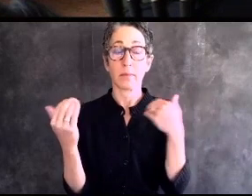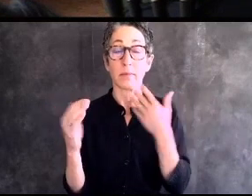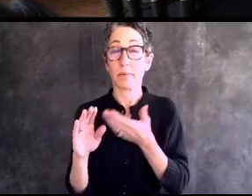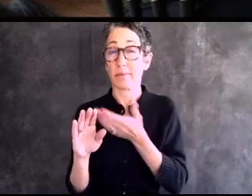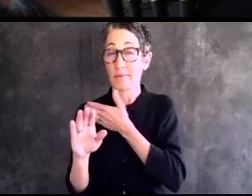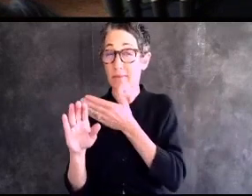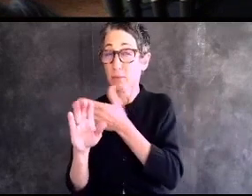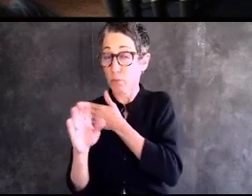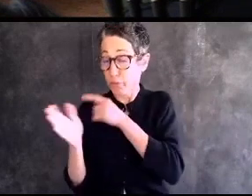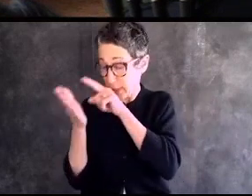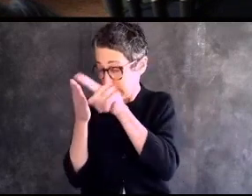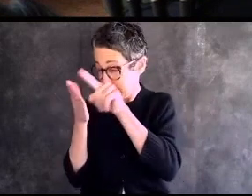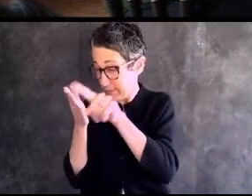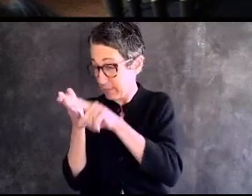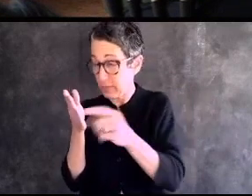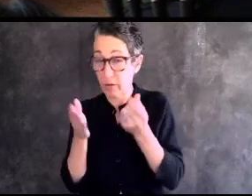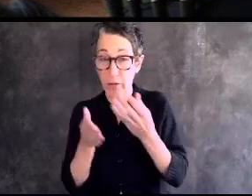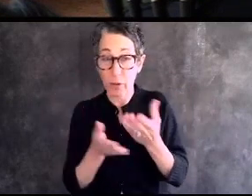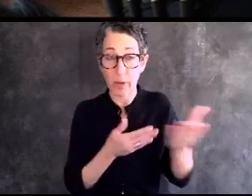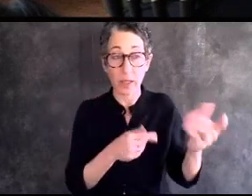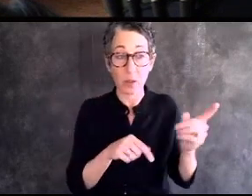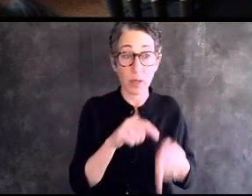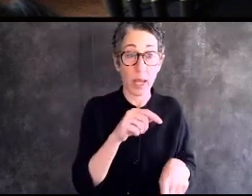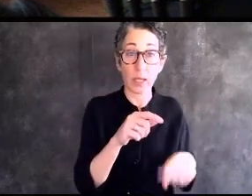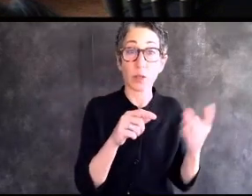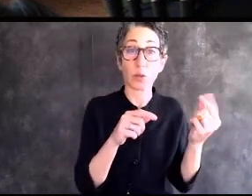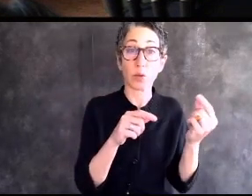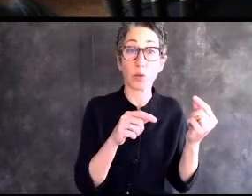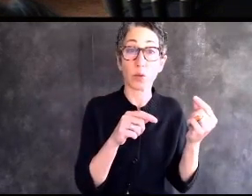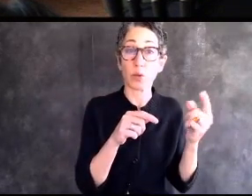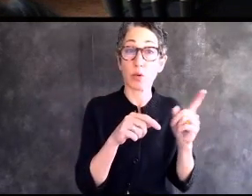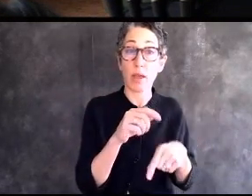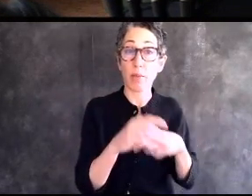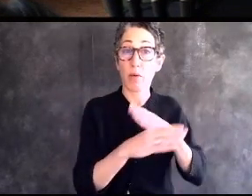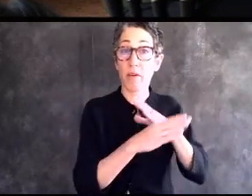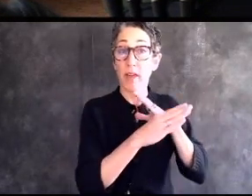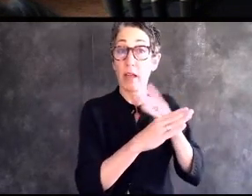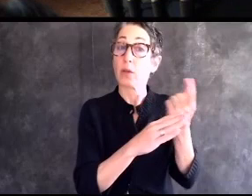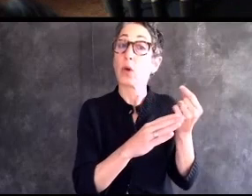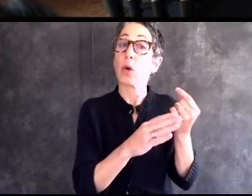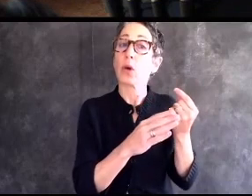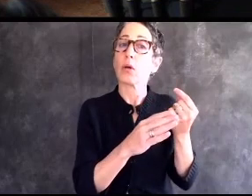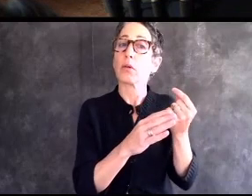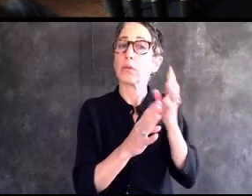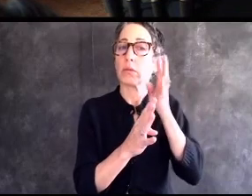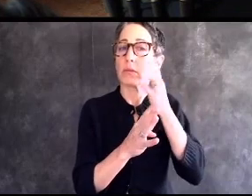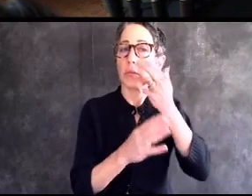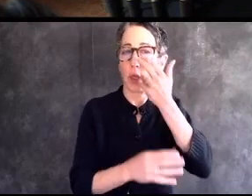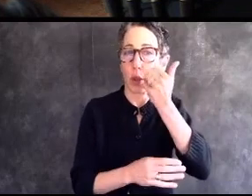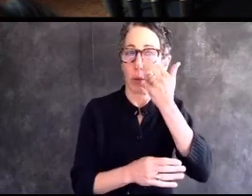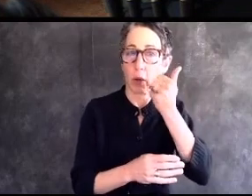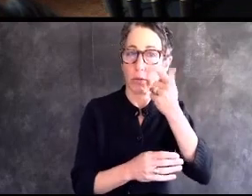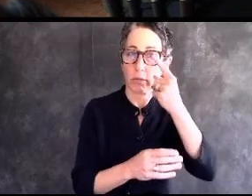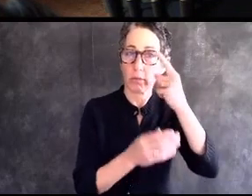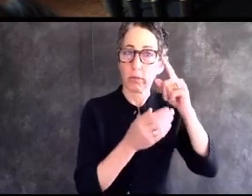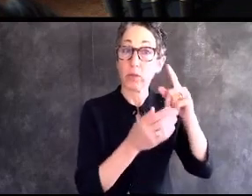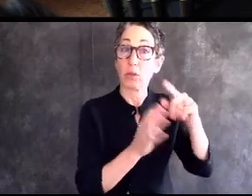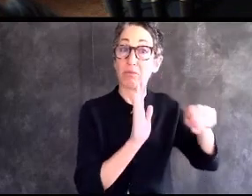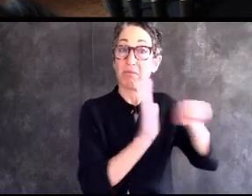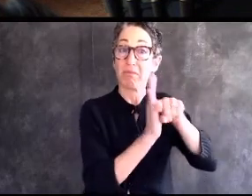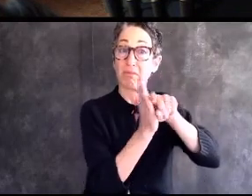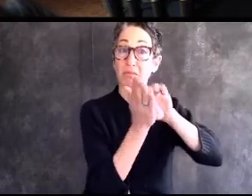you cannot, you just create humor. So the next time people think about it, they think about something positive. And so over time,